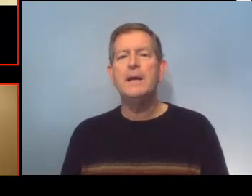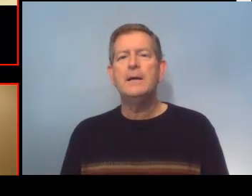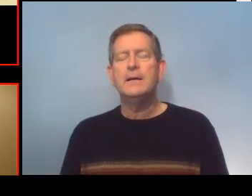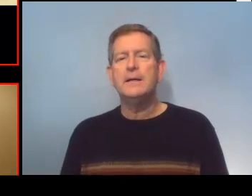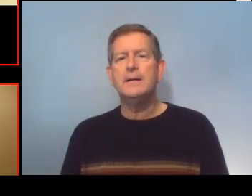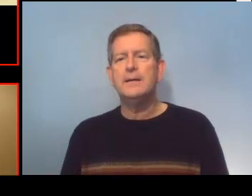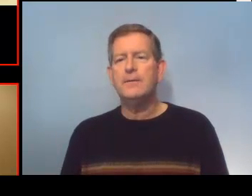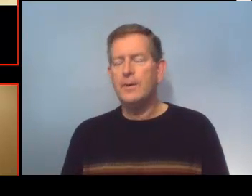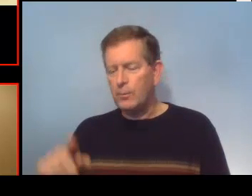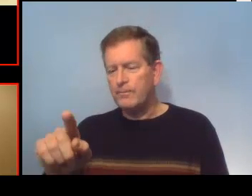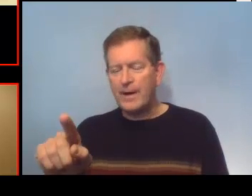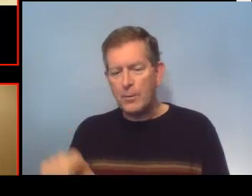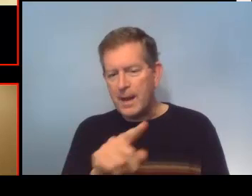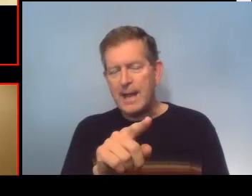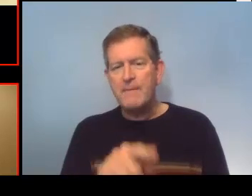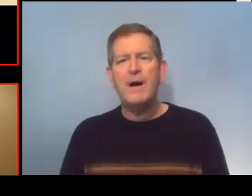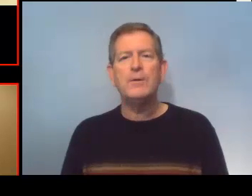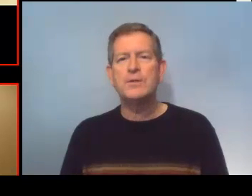by a